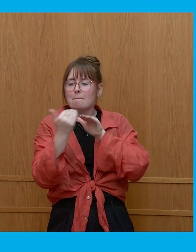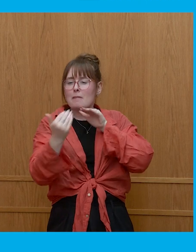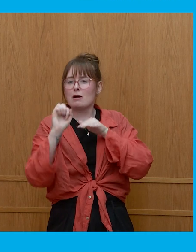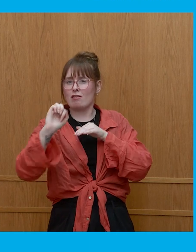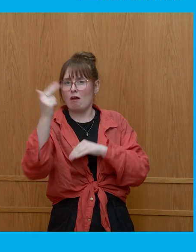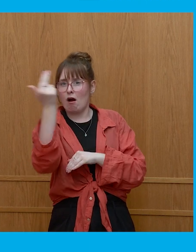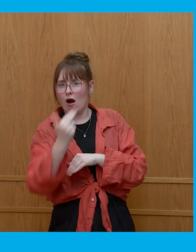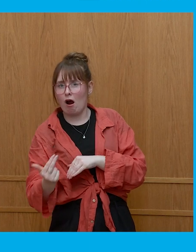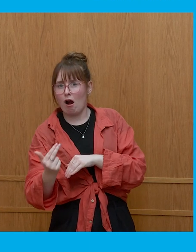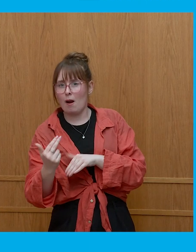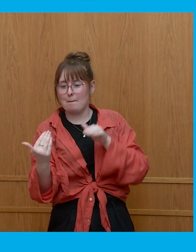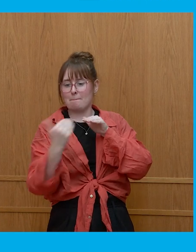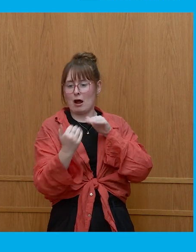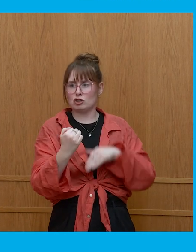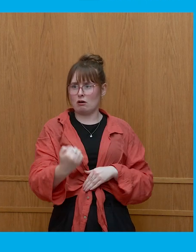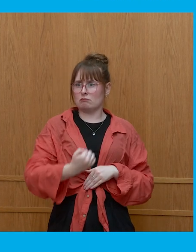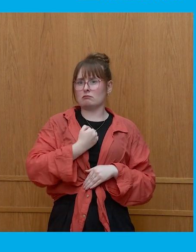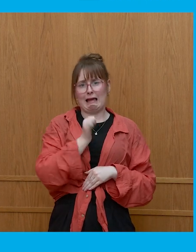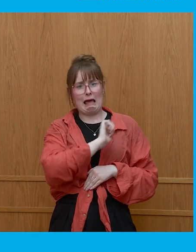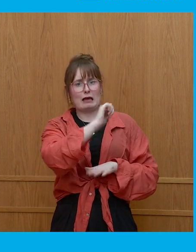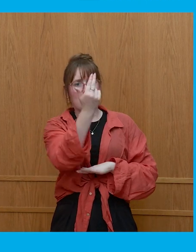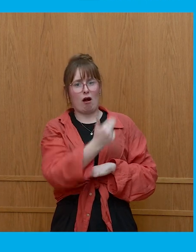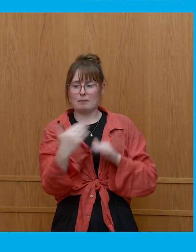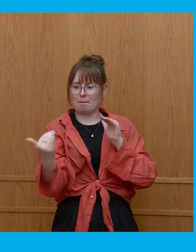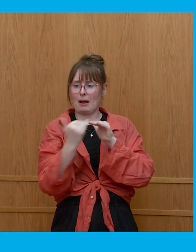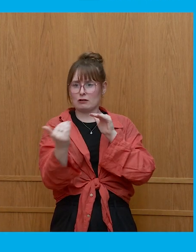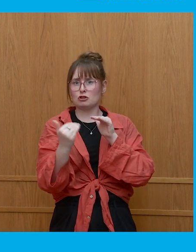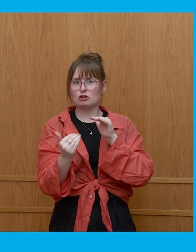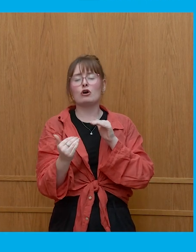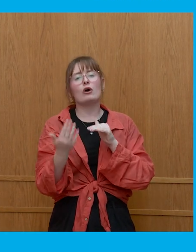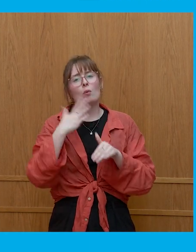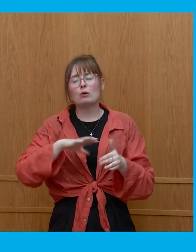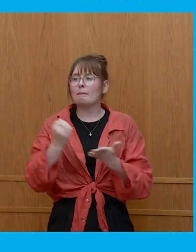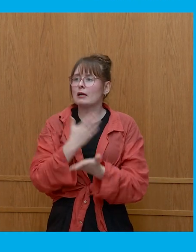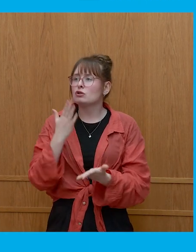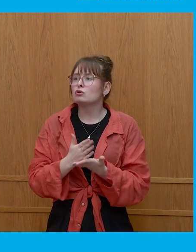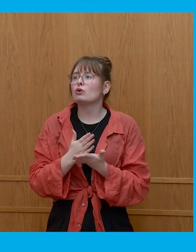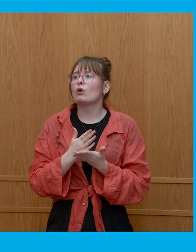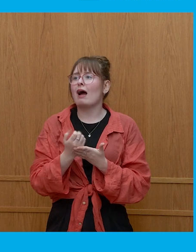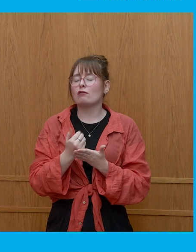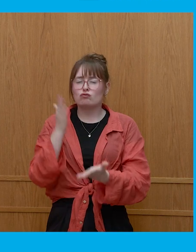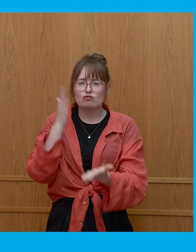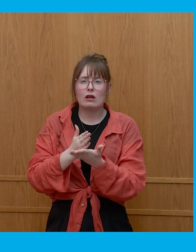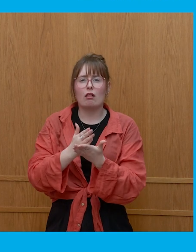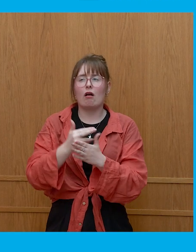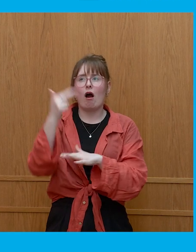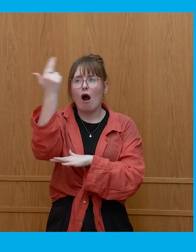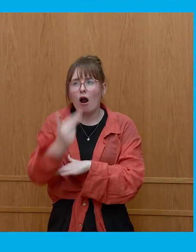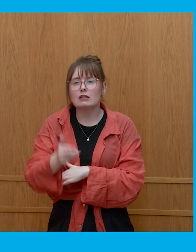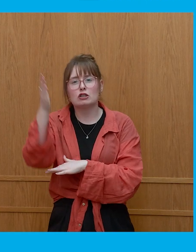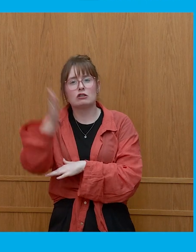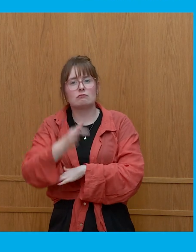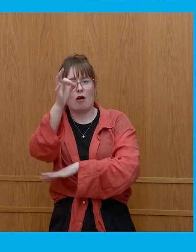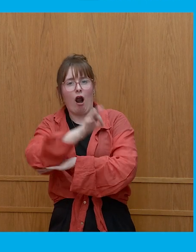with his own art as a politician. But he wanted a real artist architect. So in a